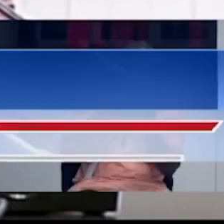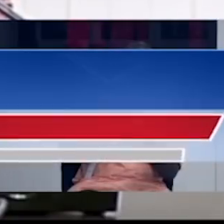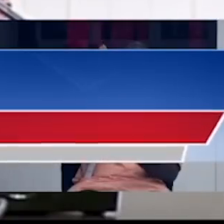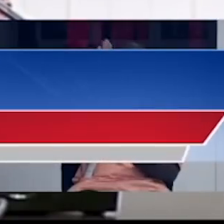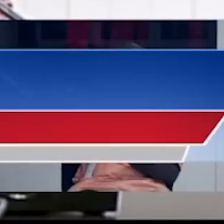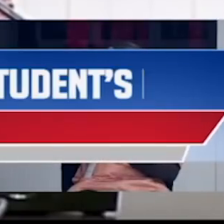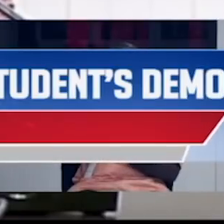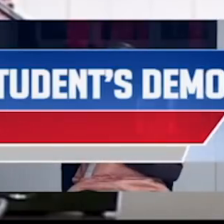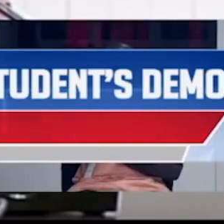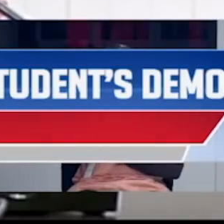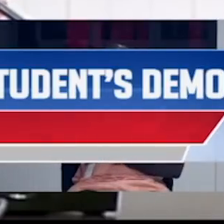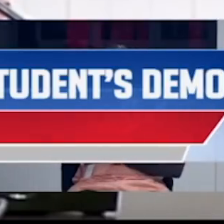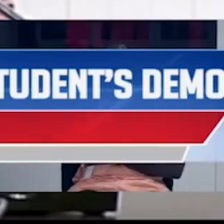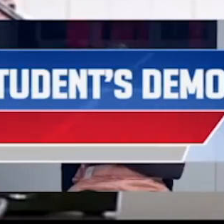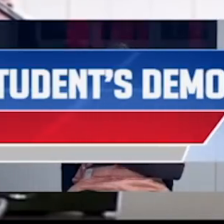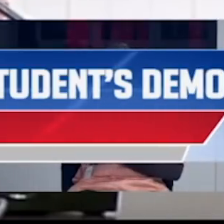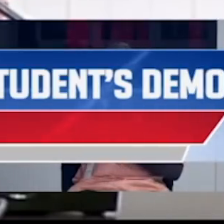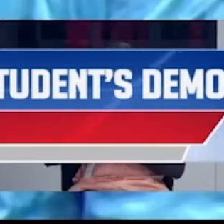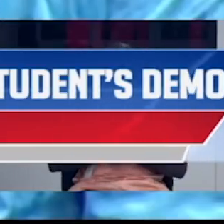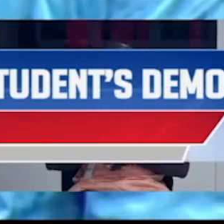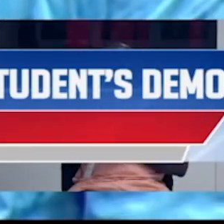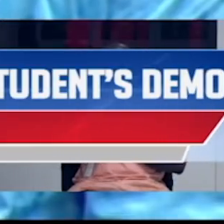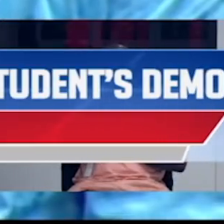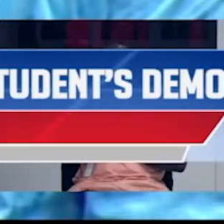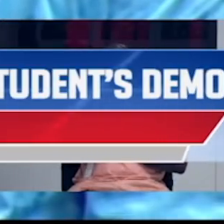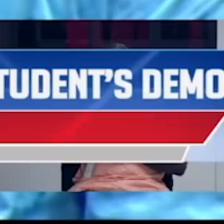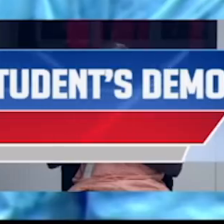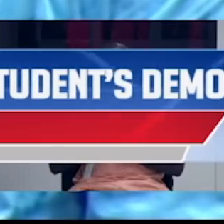even unlawful orders coming from the State House. Dr. Maria